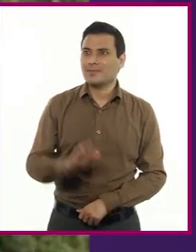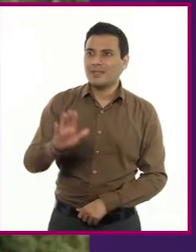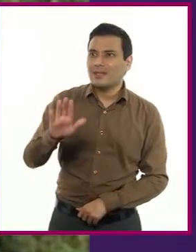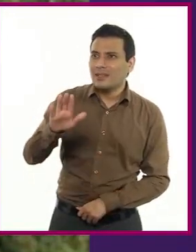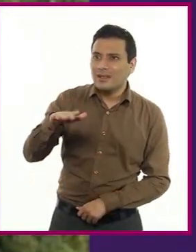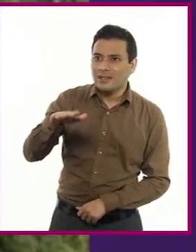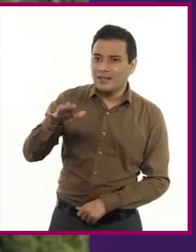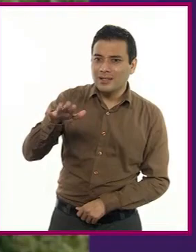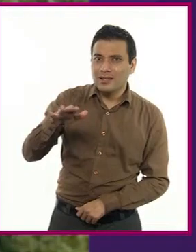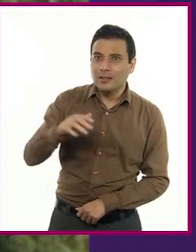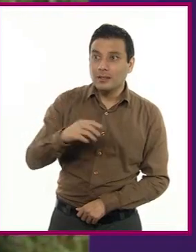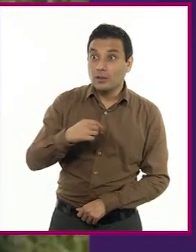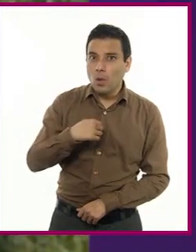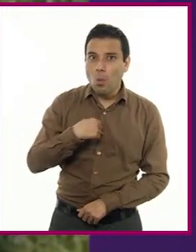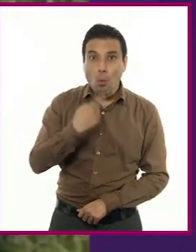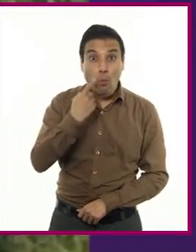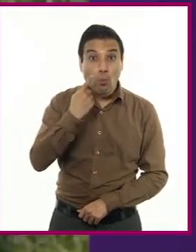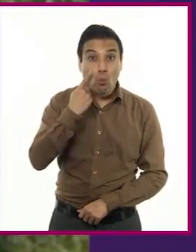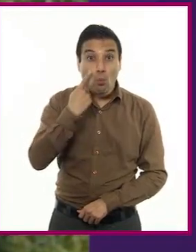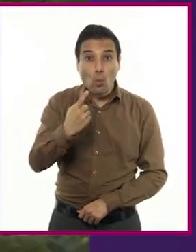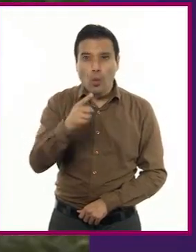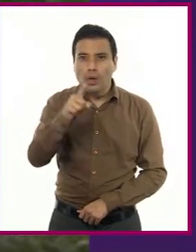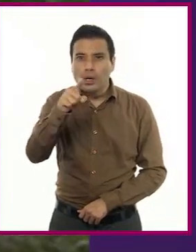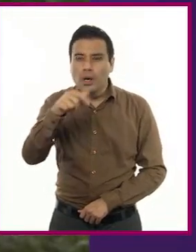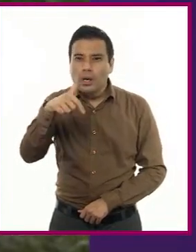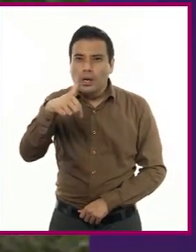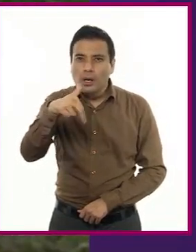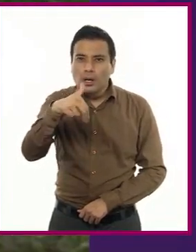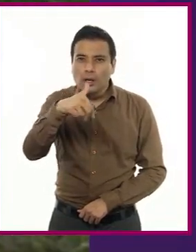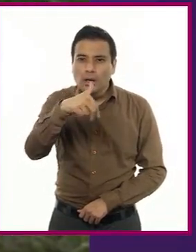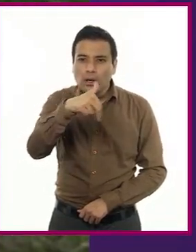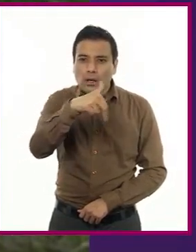Mr. Dean, I can see him. He's walking that way.